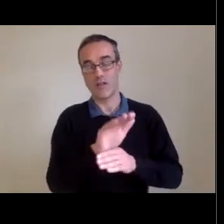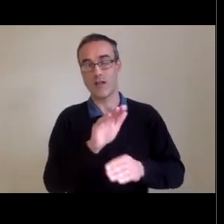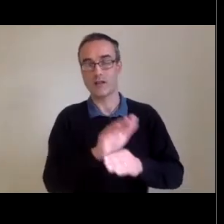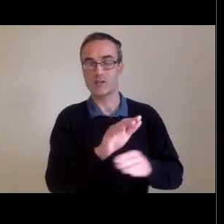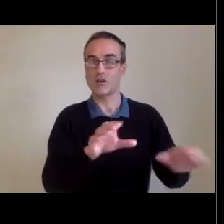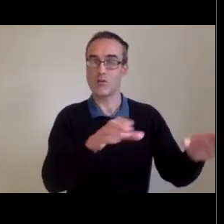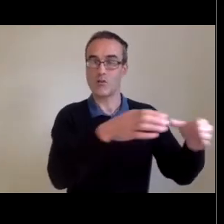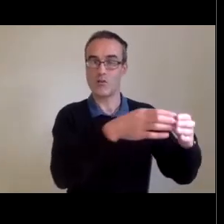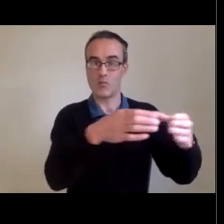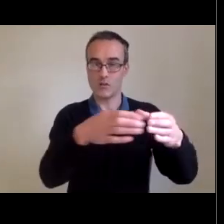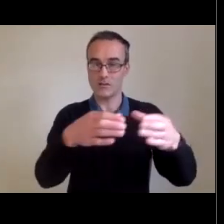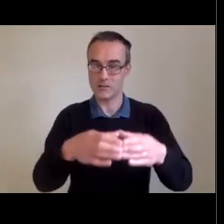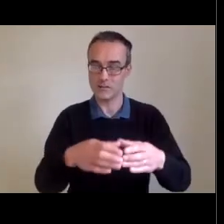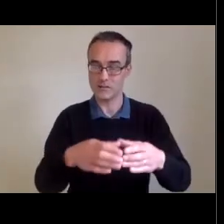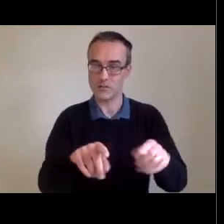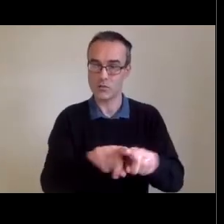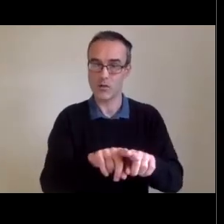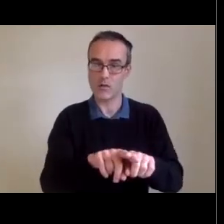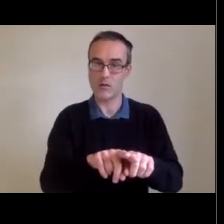that will support